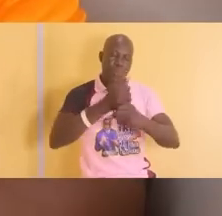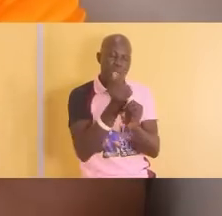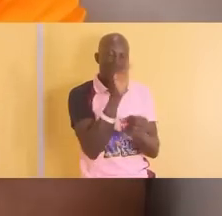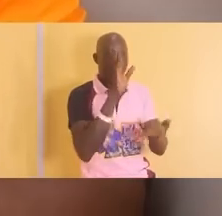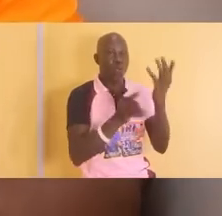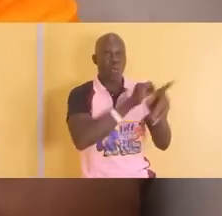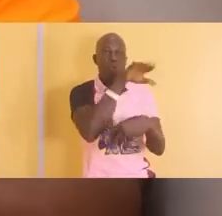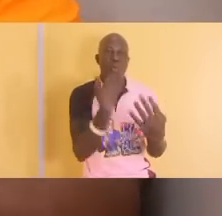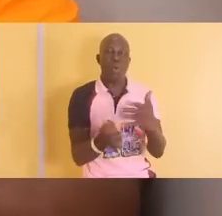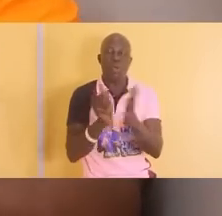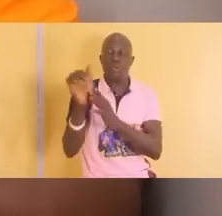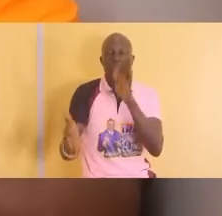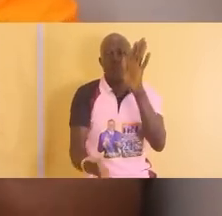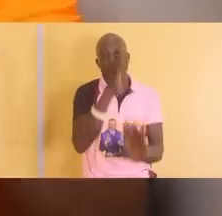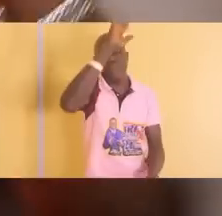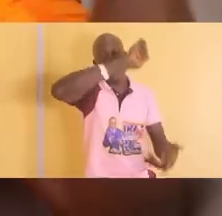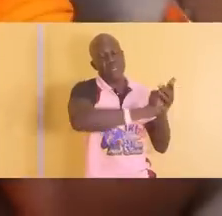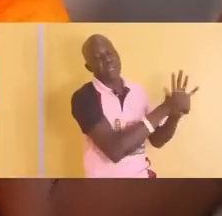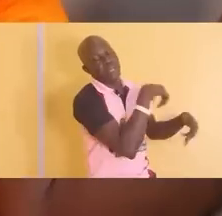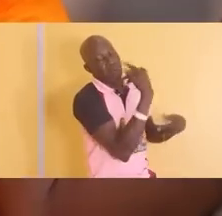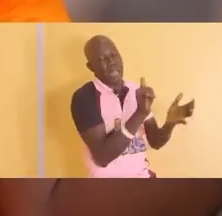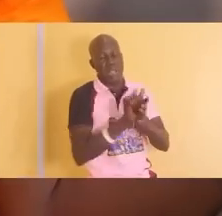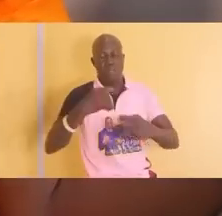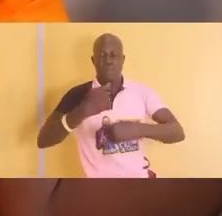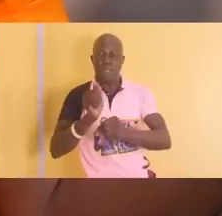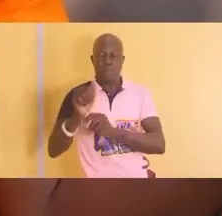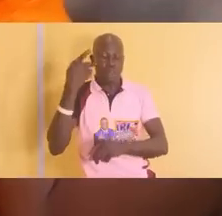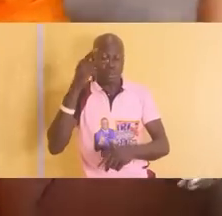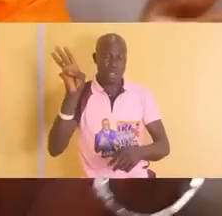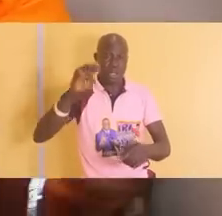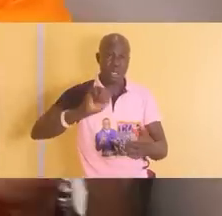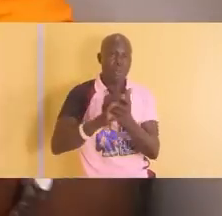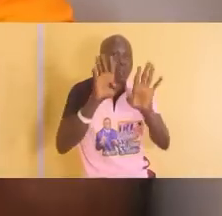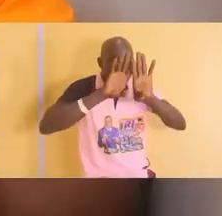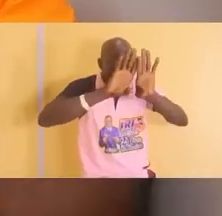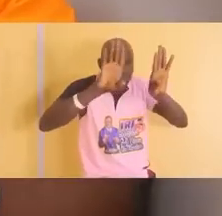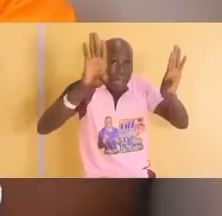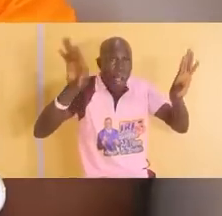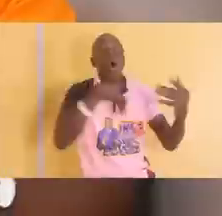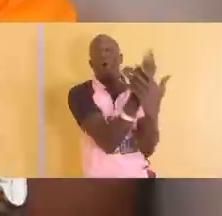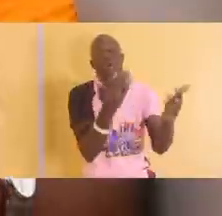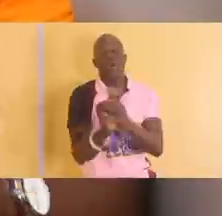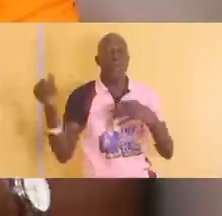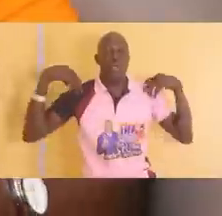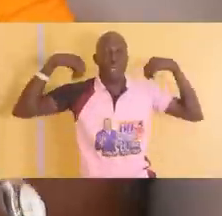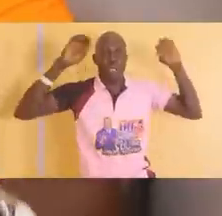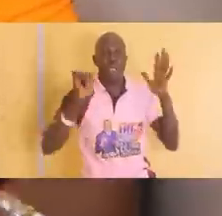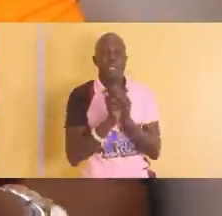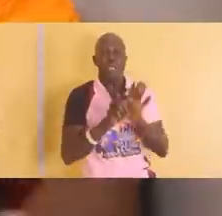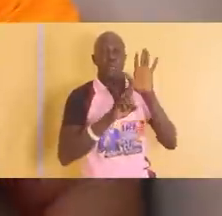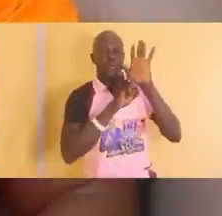to make your words be in haste and behold. They opened my eyes to see that clearly. Those angels,